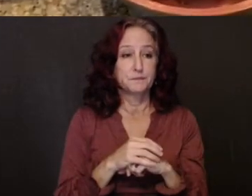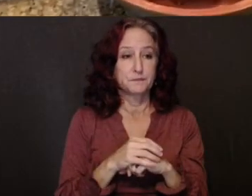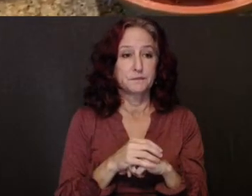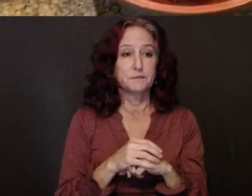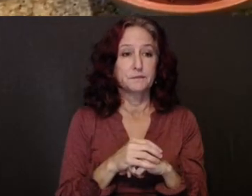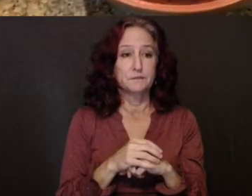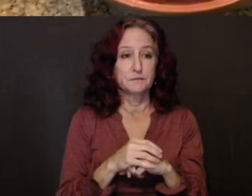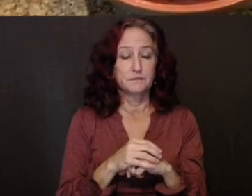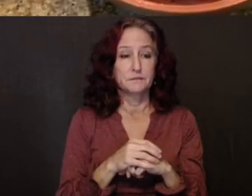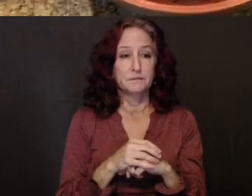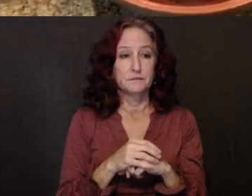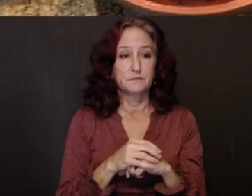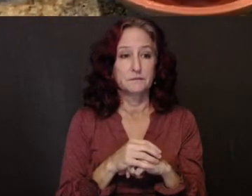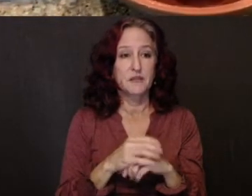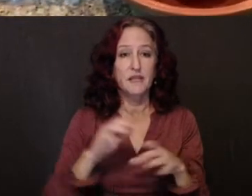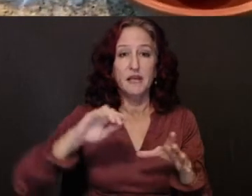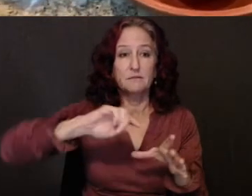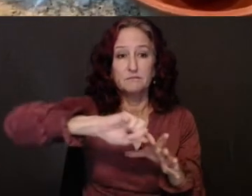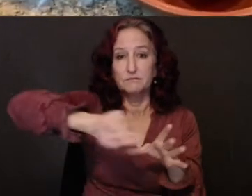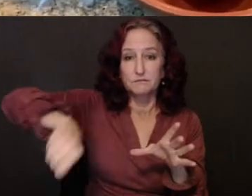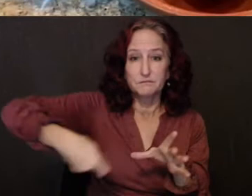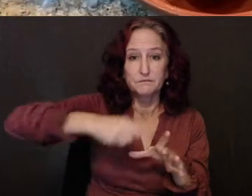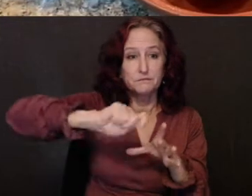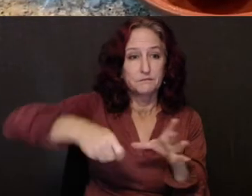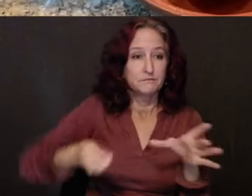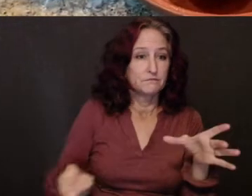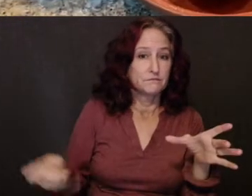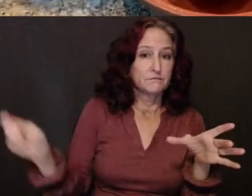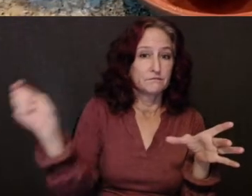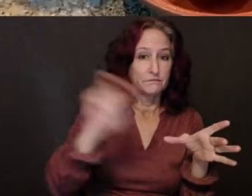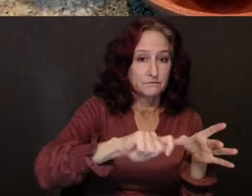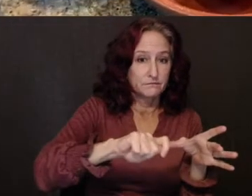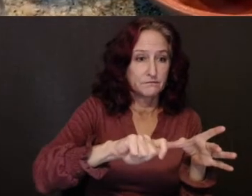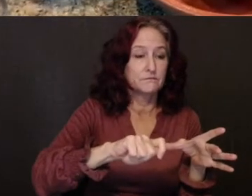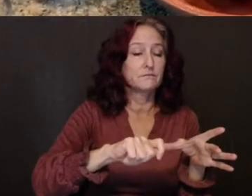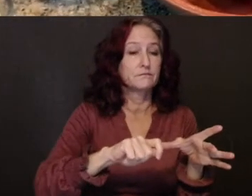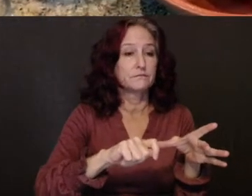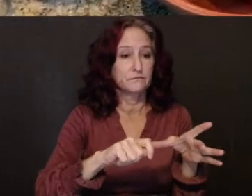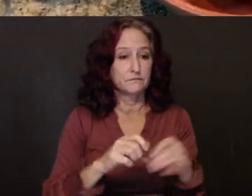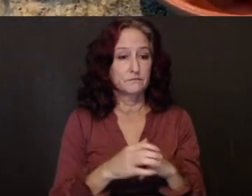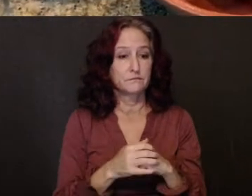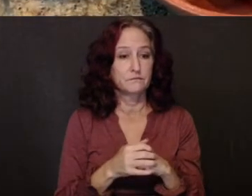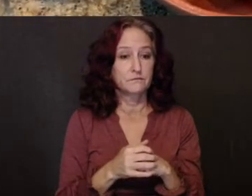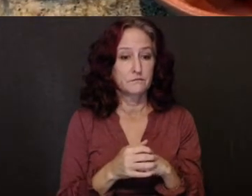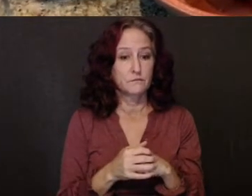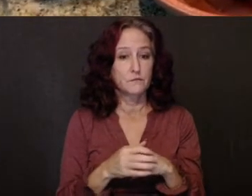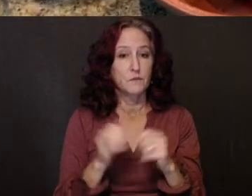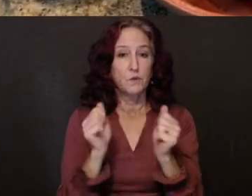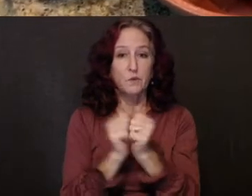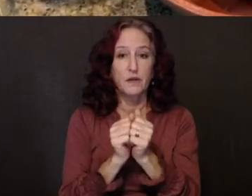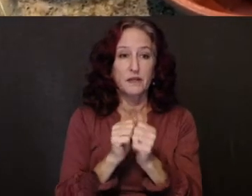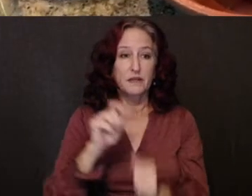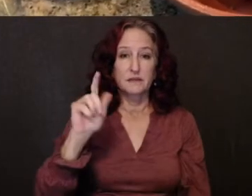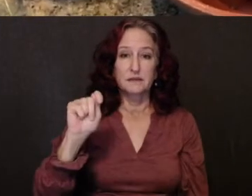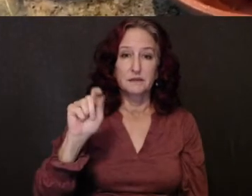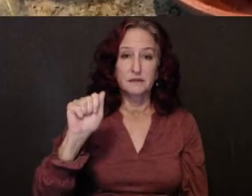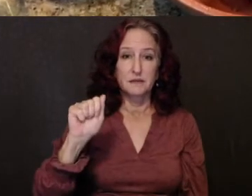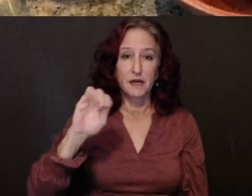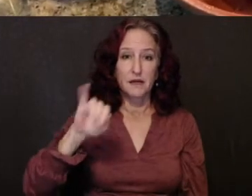some pumpkin, and this is I pulled out part of it and cooked that all